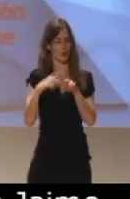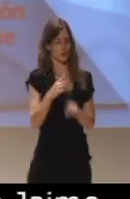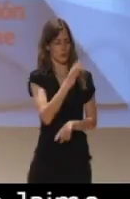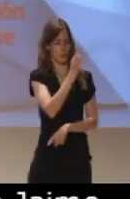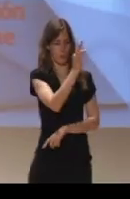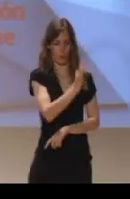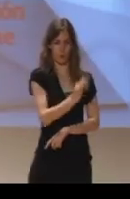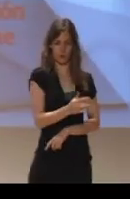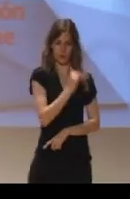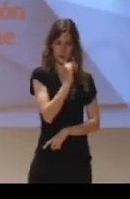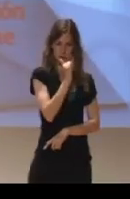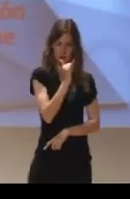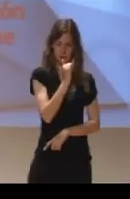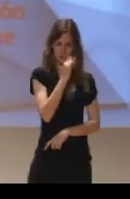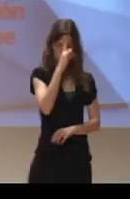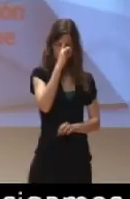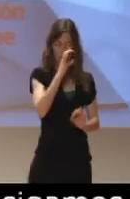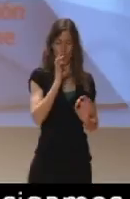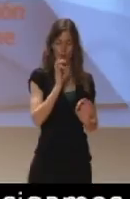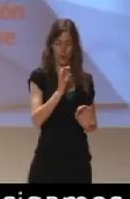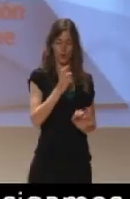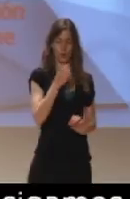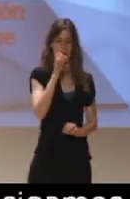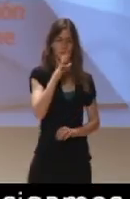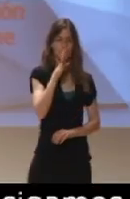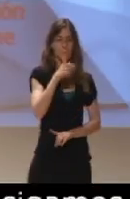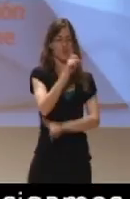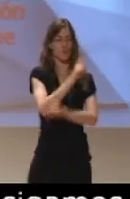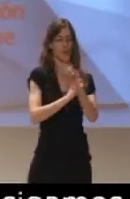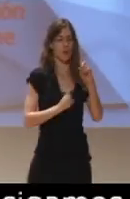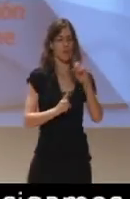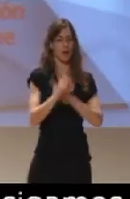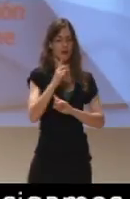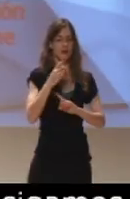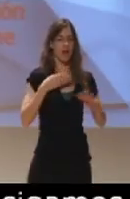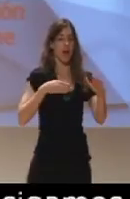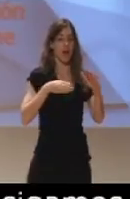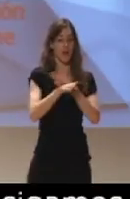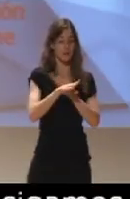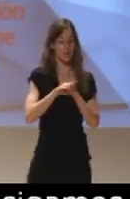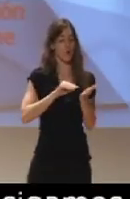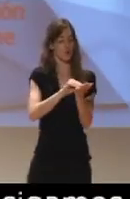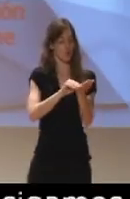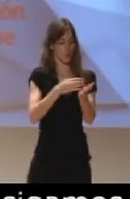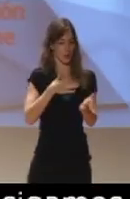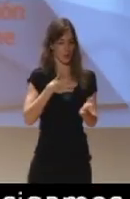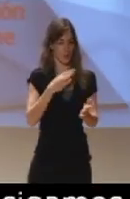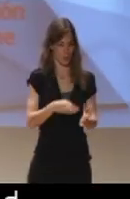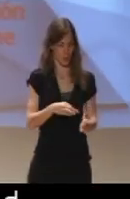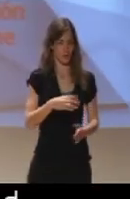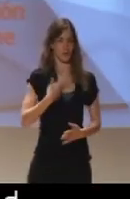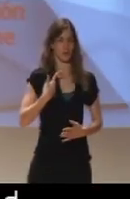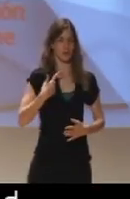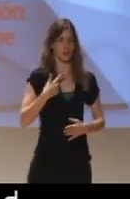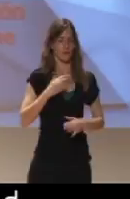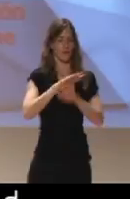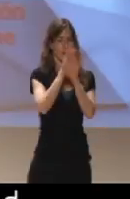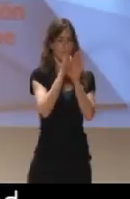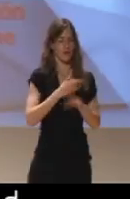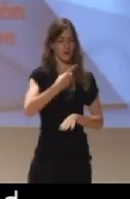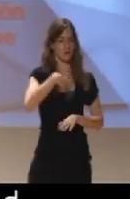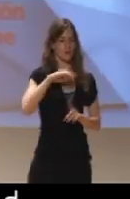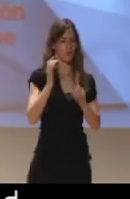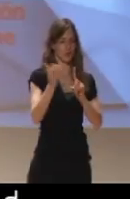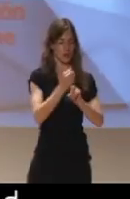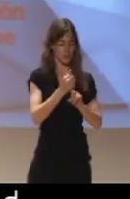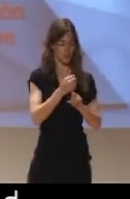we were saying that there are many positive things, even when we manage to overcome the accessibility